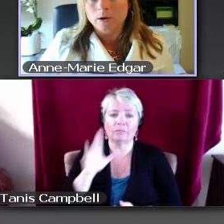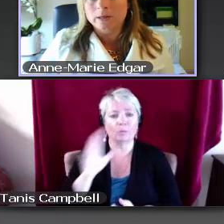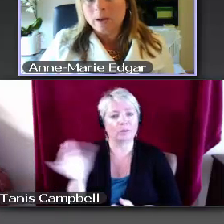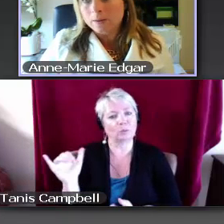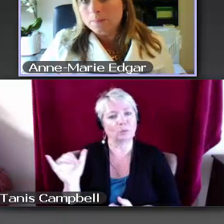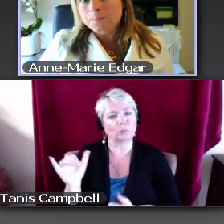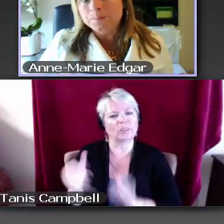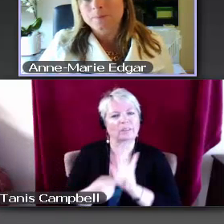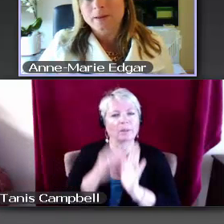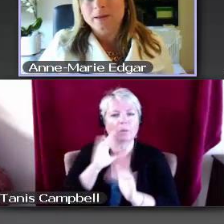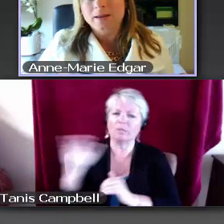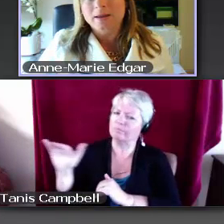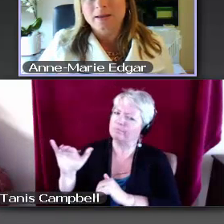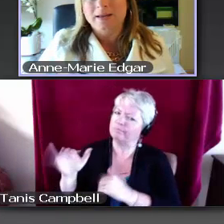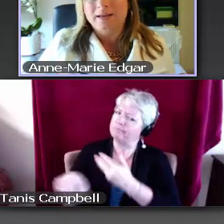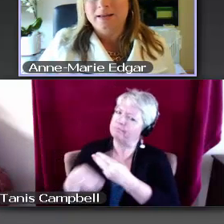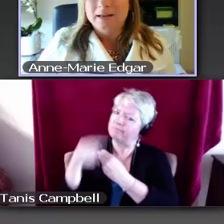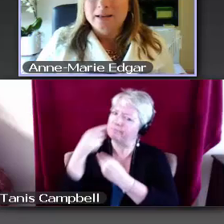their work as well.